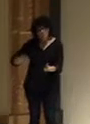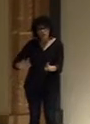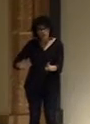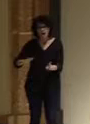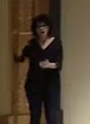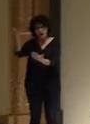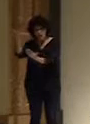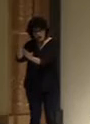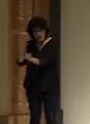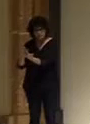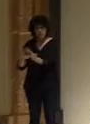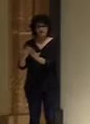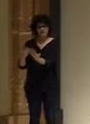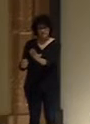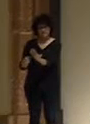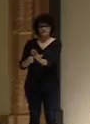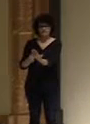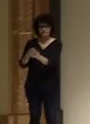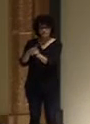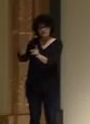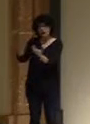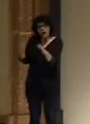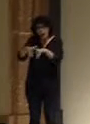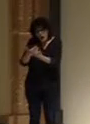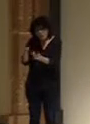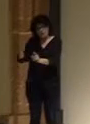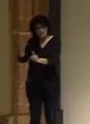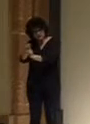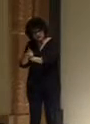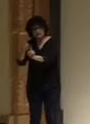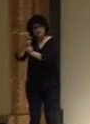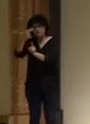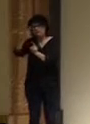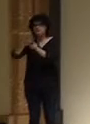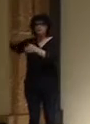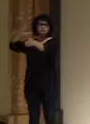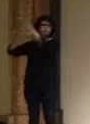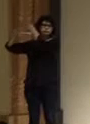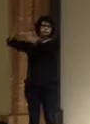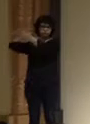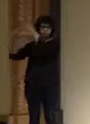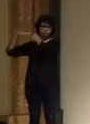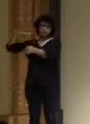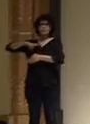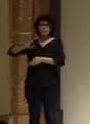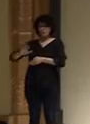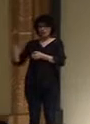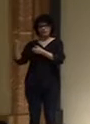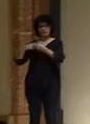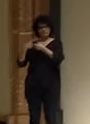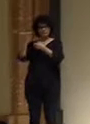to process Portuguese colonial history, an active policy on inclusion